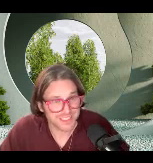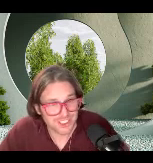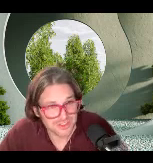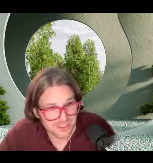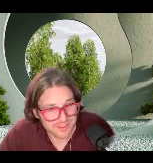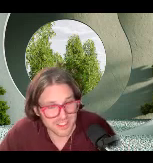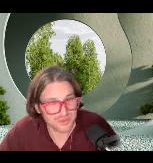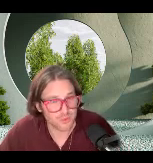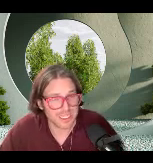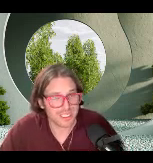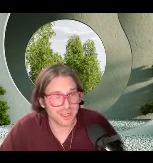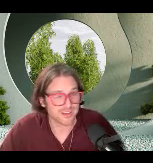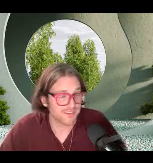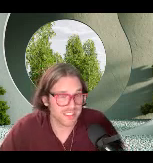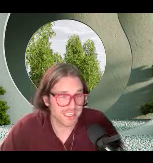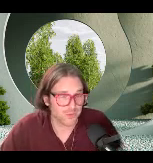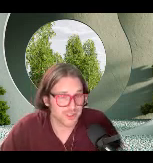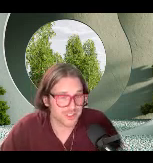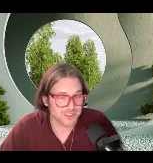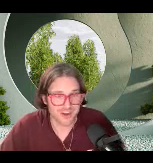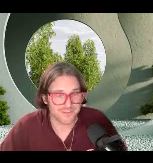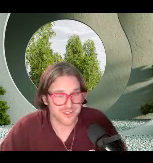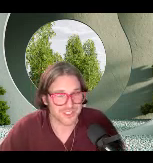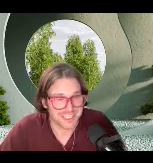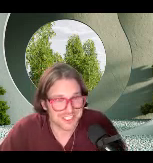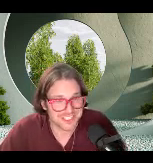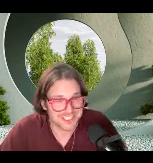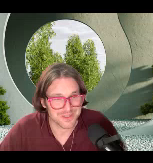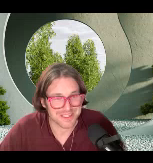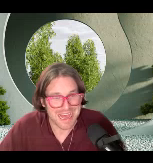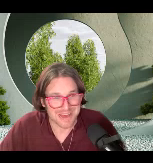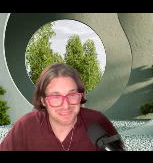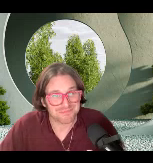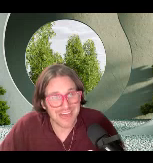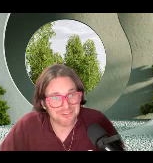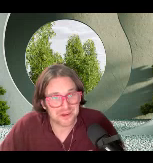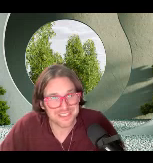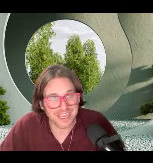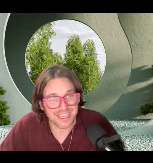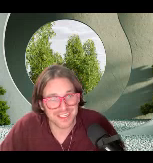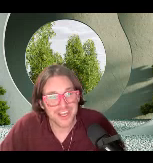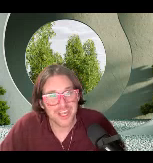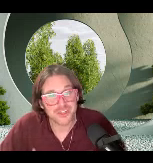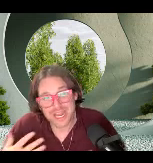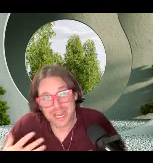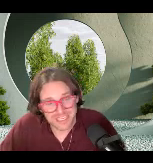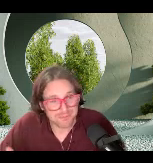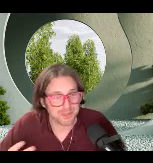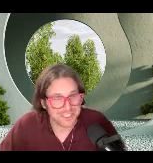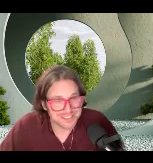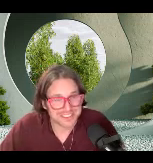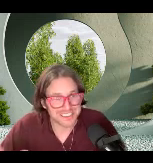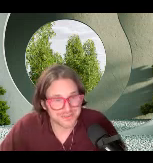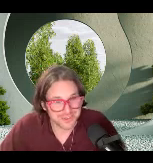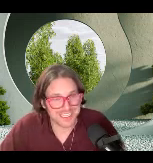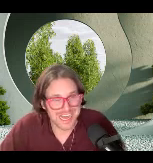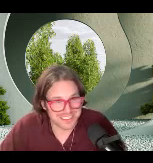like translation services. We are living in a world with artificial intelligence, with apps and platforms that can translate